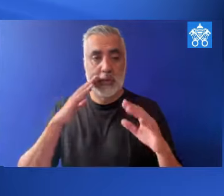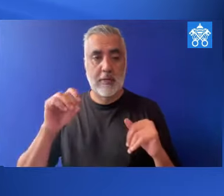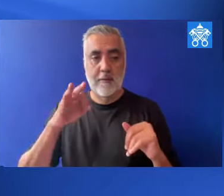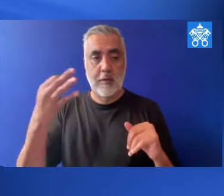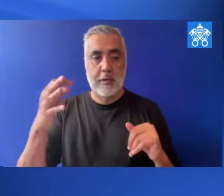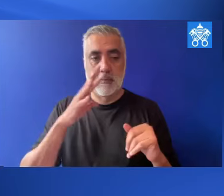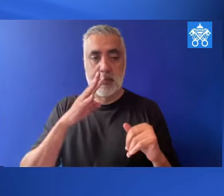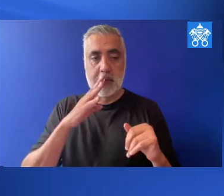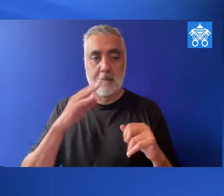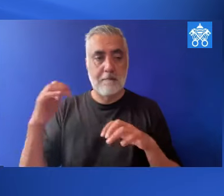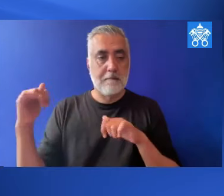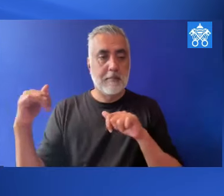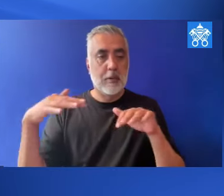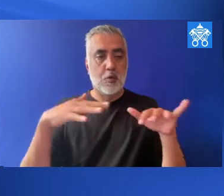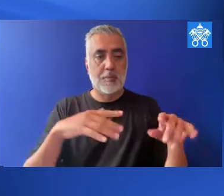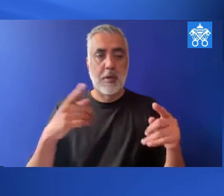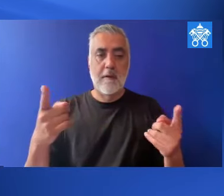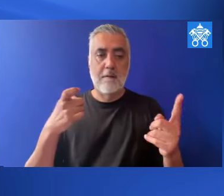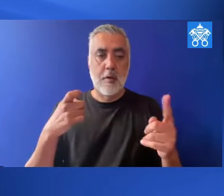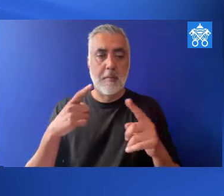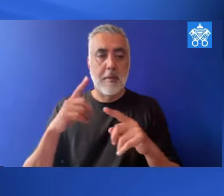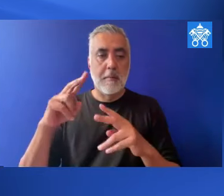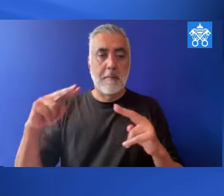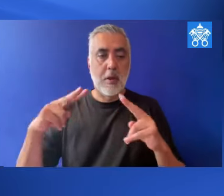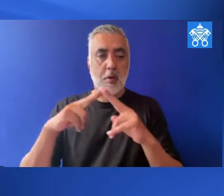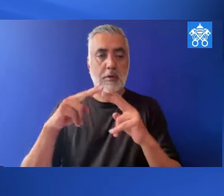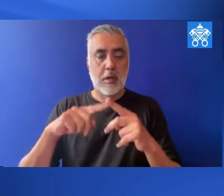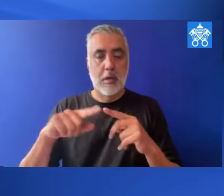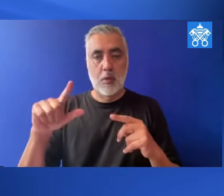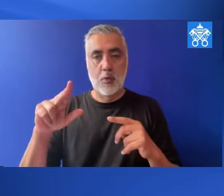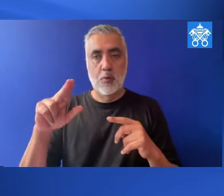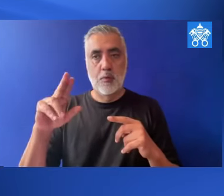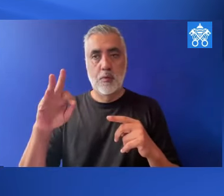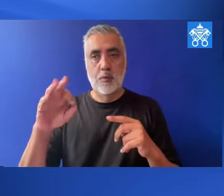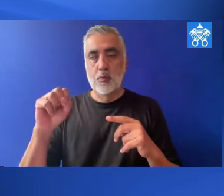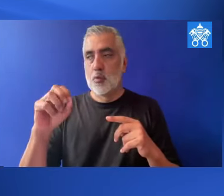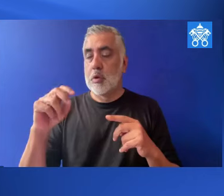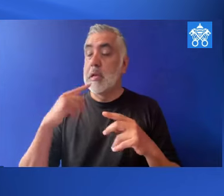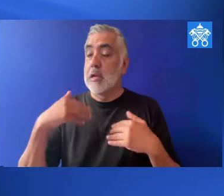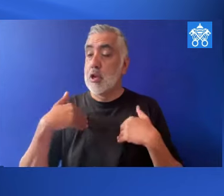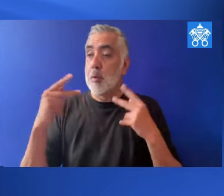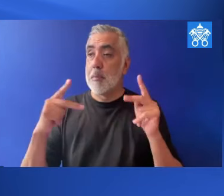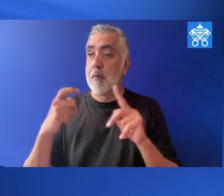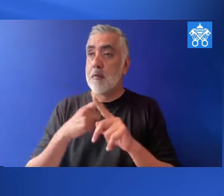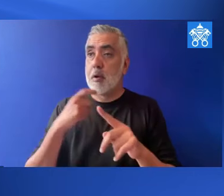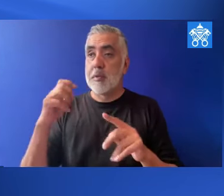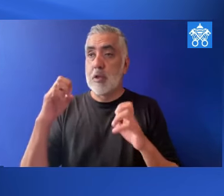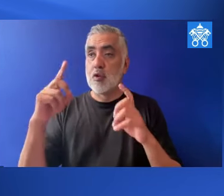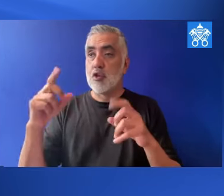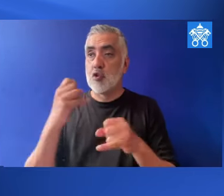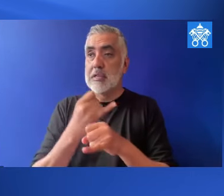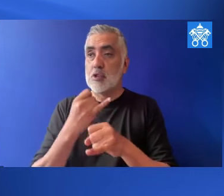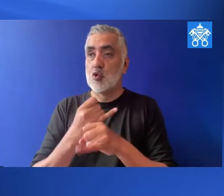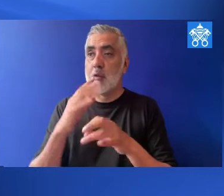French-speaking pilgrims who have come from Paris and Luçon, especially the young people who have come from the educational institutions